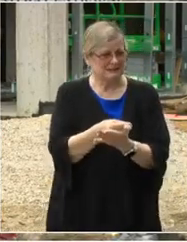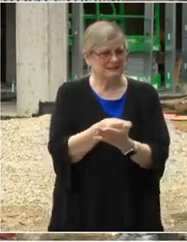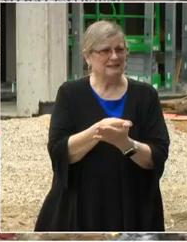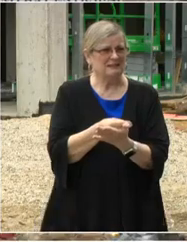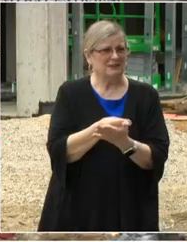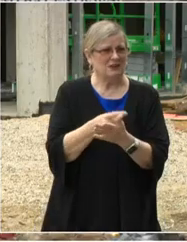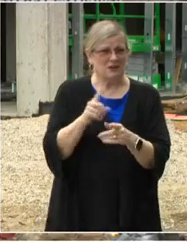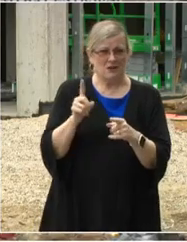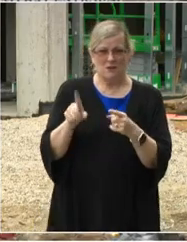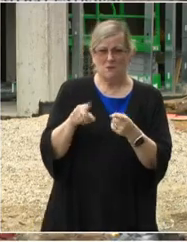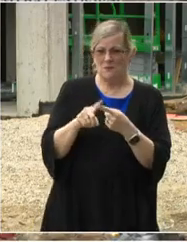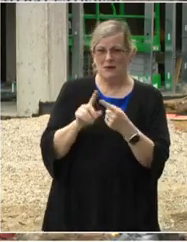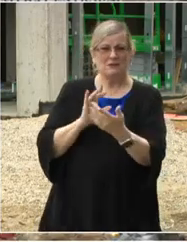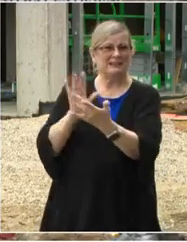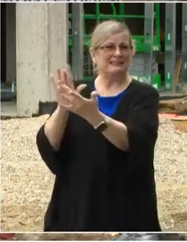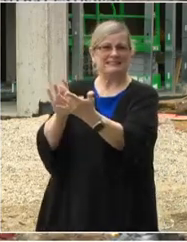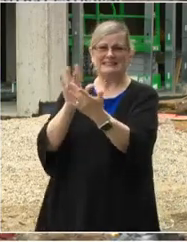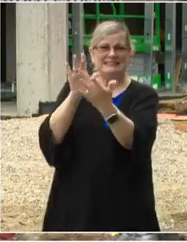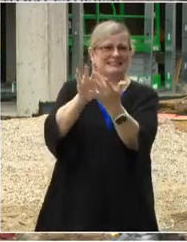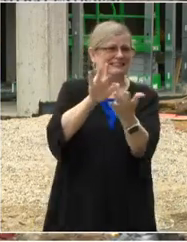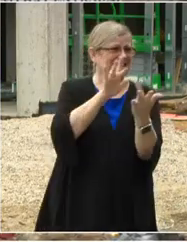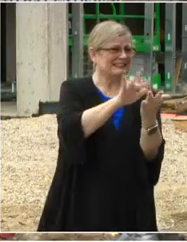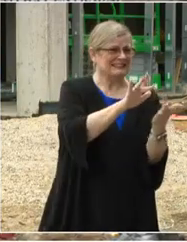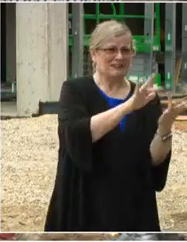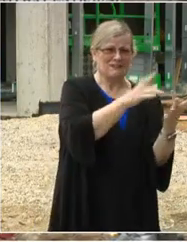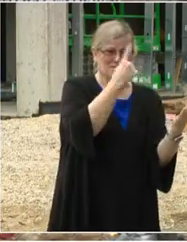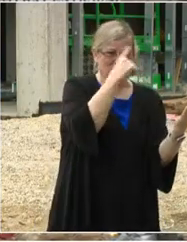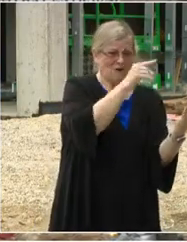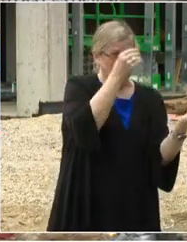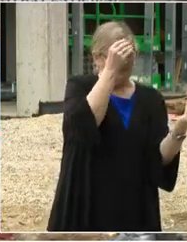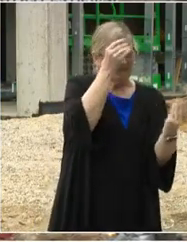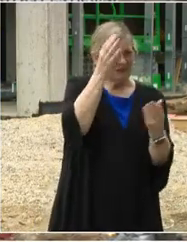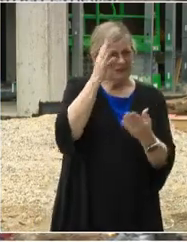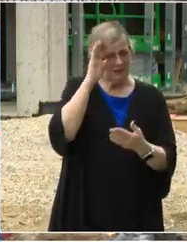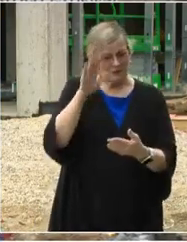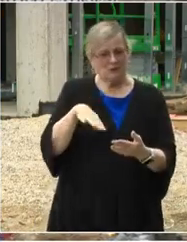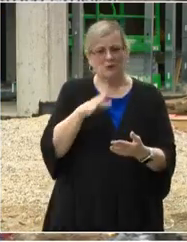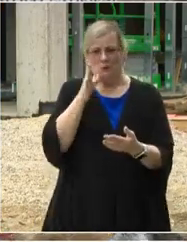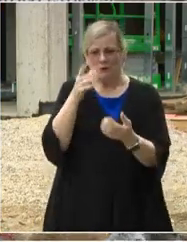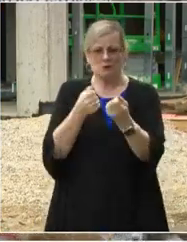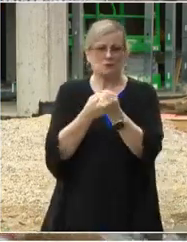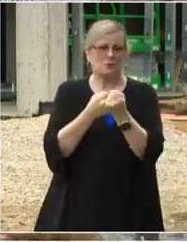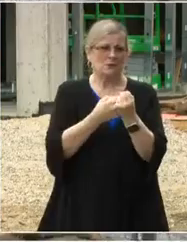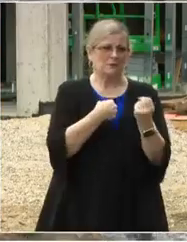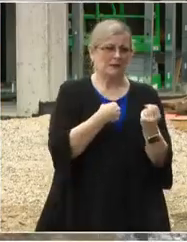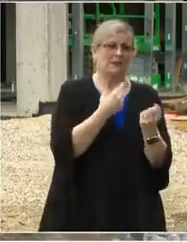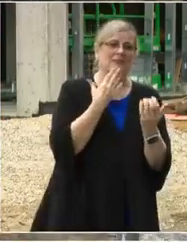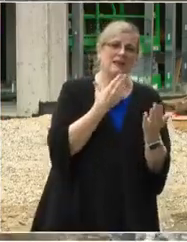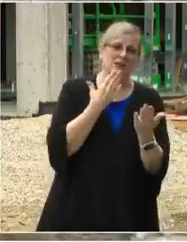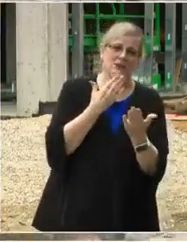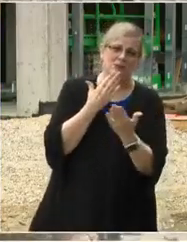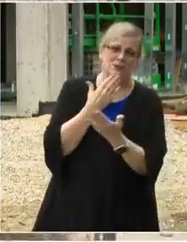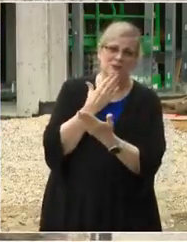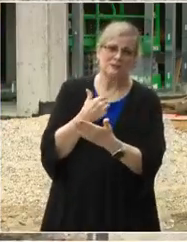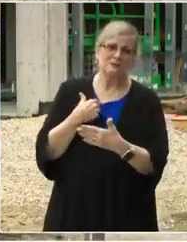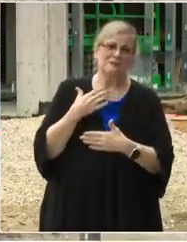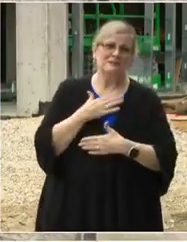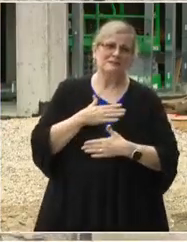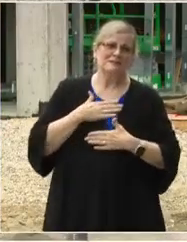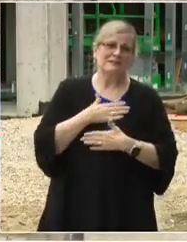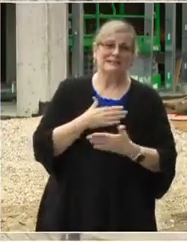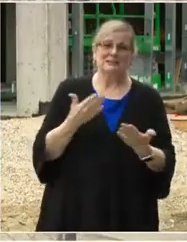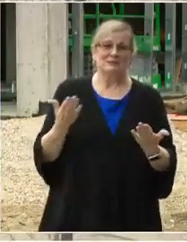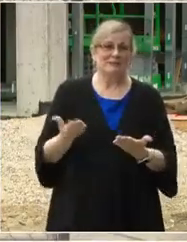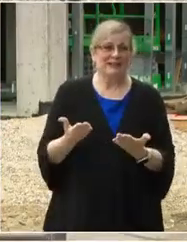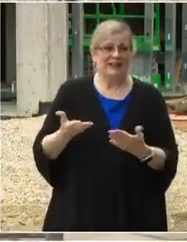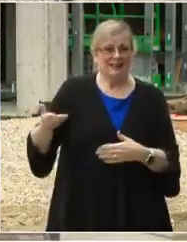and ask for some information, I know that you will respond, and I really look forward to it. Thank you all again. And now I'm very, very pleased to introduce the Ward